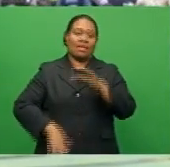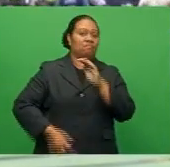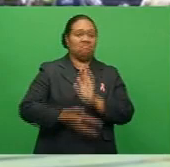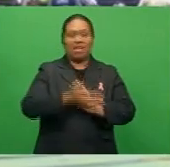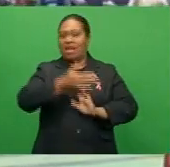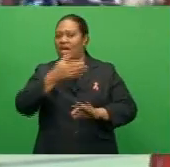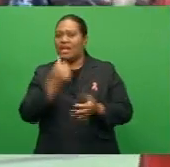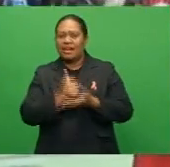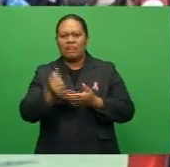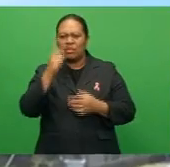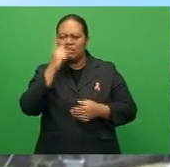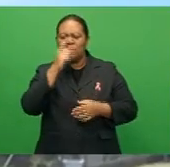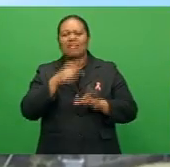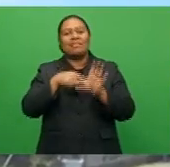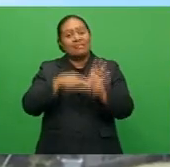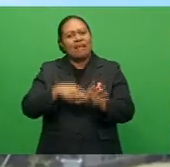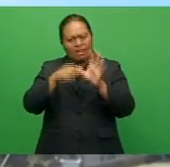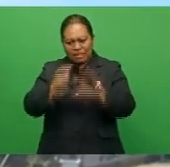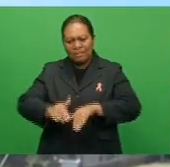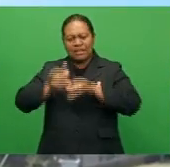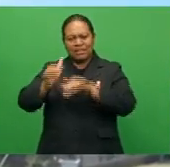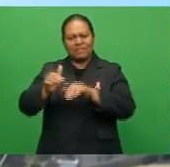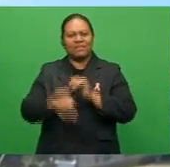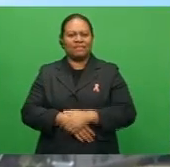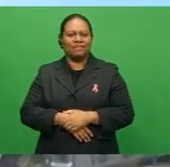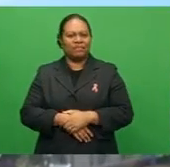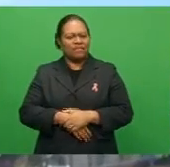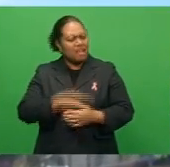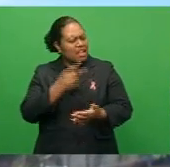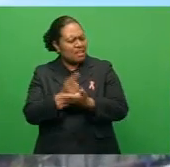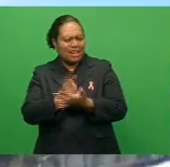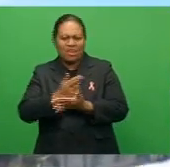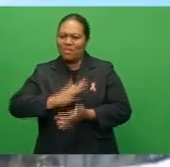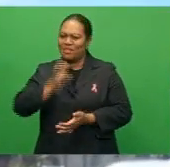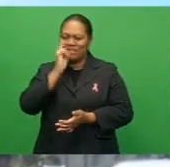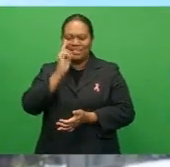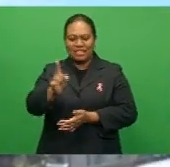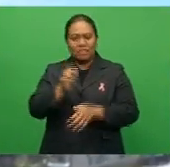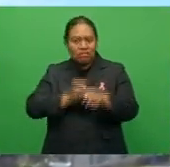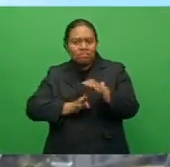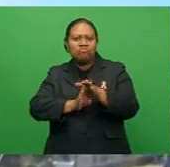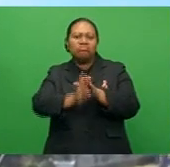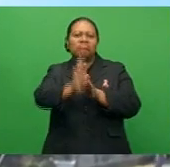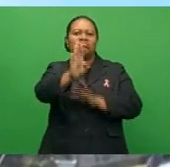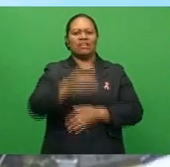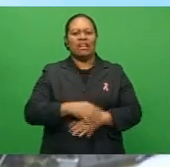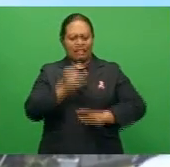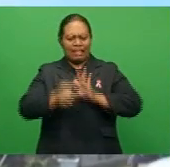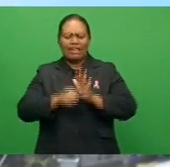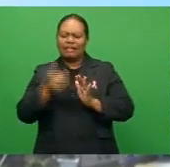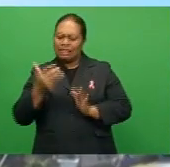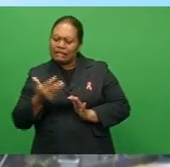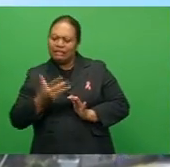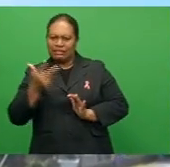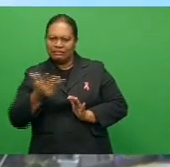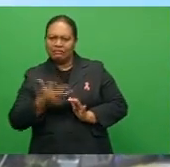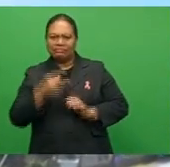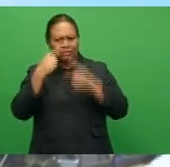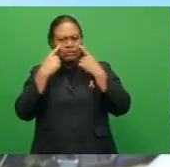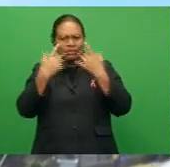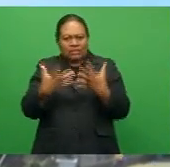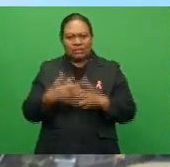in Suva. Talimaterukula, FBC Sports. Volleyball may just be another sport for an individual, but for the players, it is